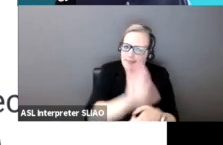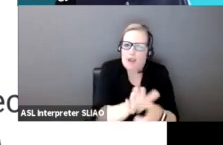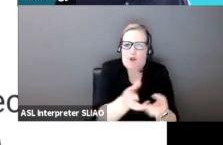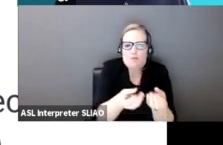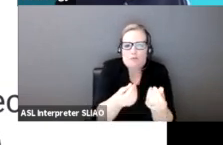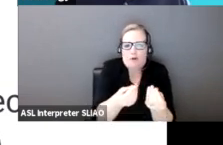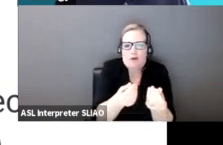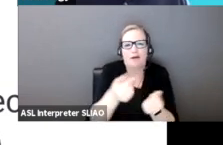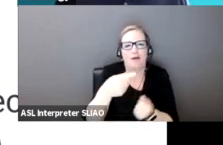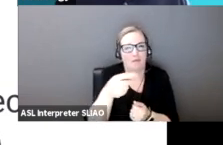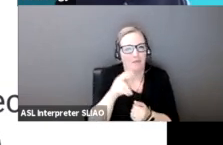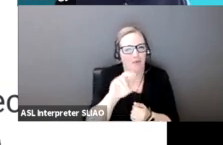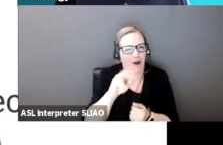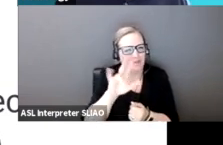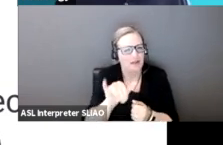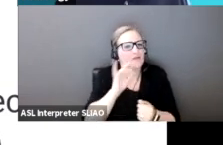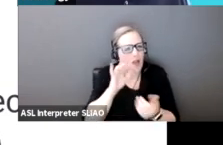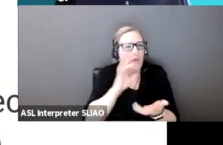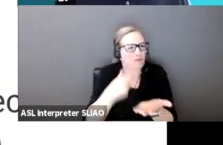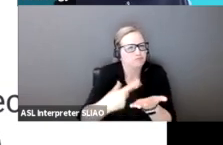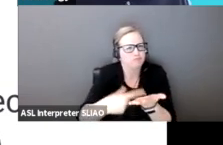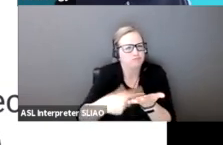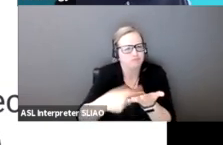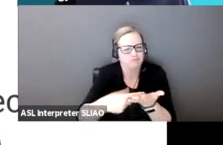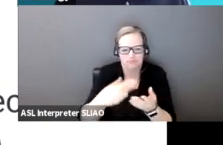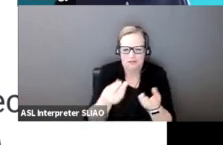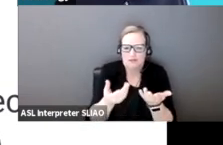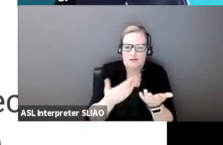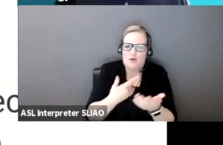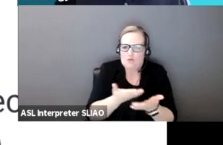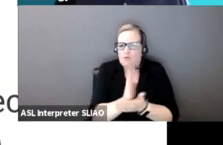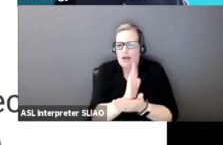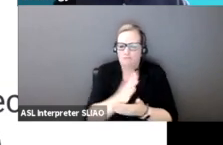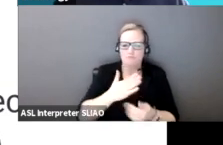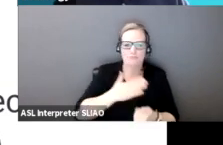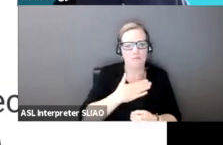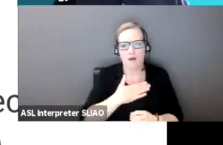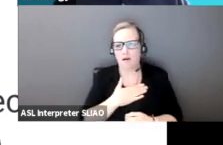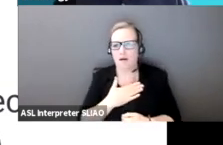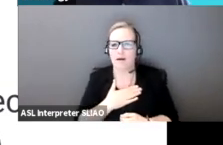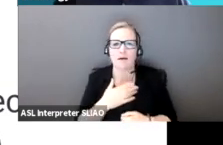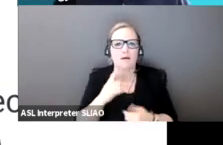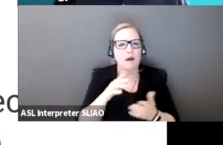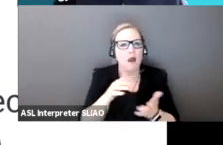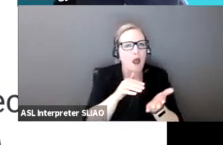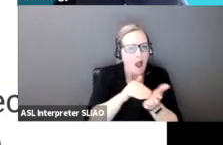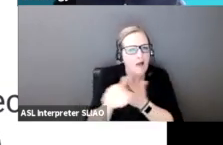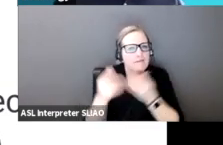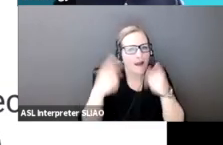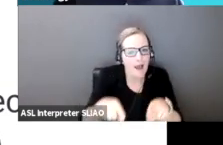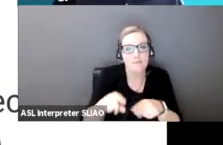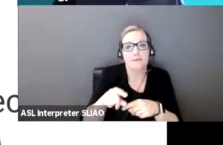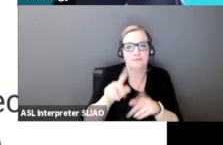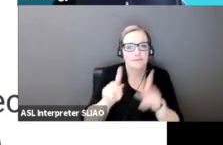we'll be talking about this throughout the presentation. Often you hear, oh, intellectual property, it's not real property because it can